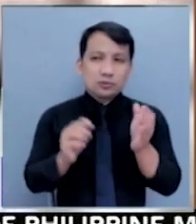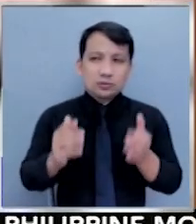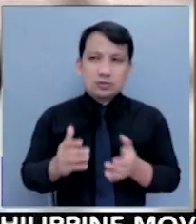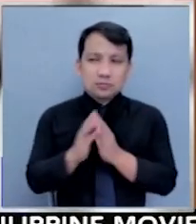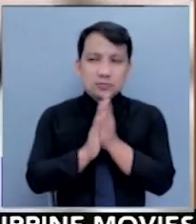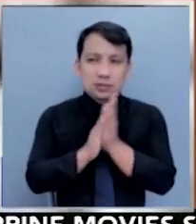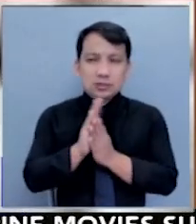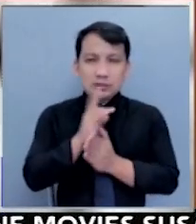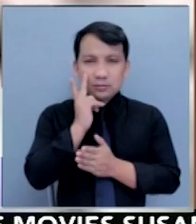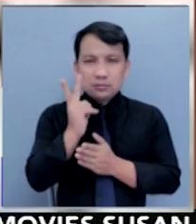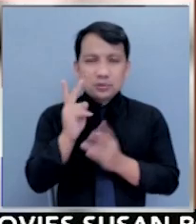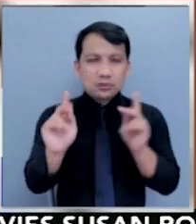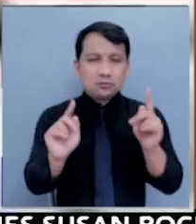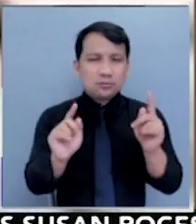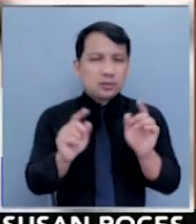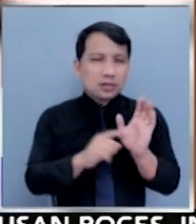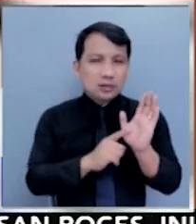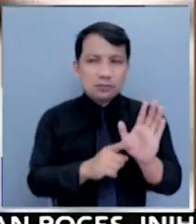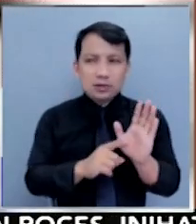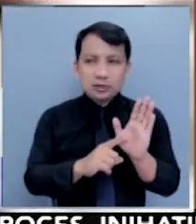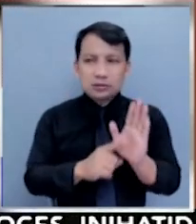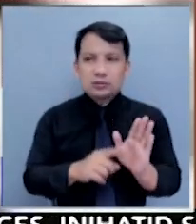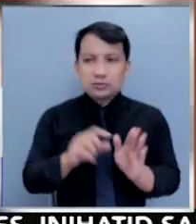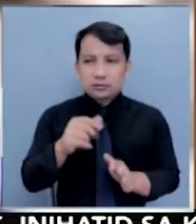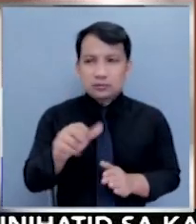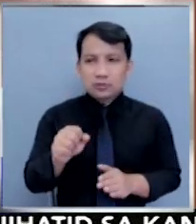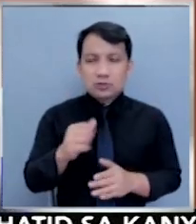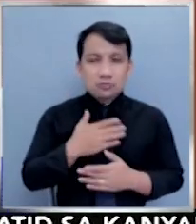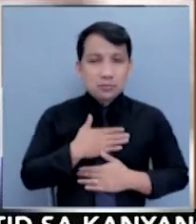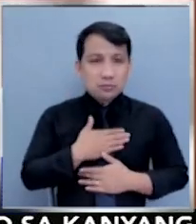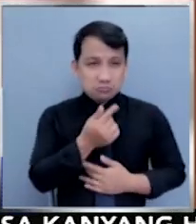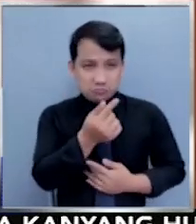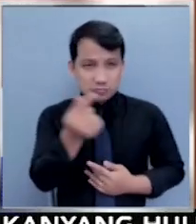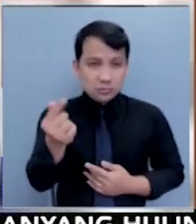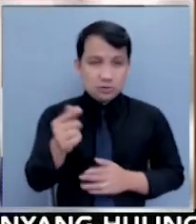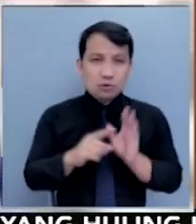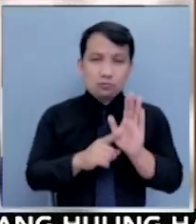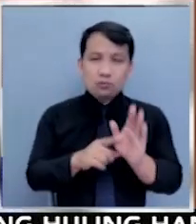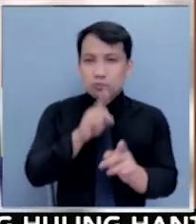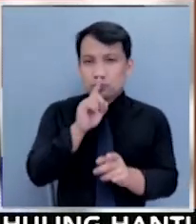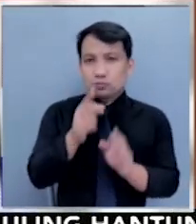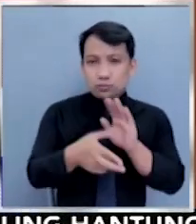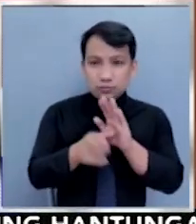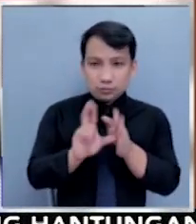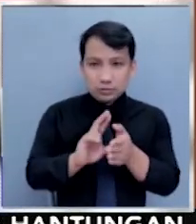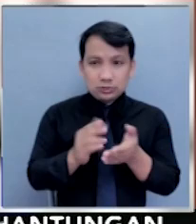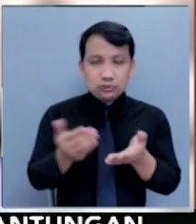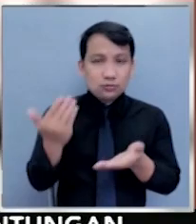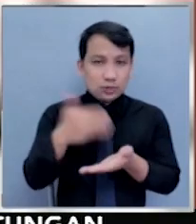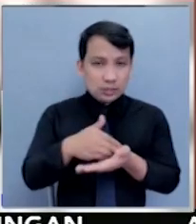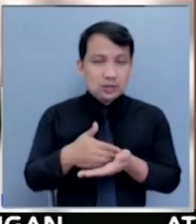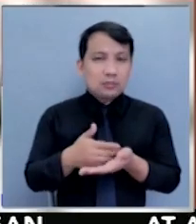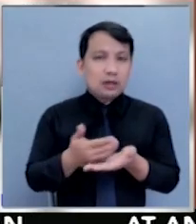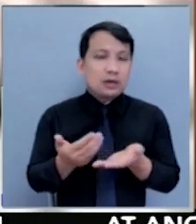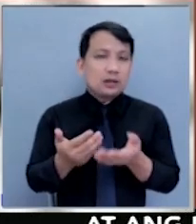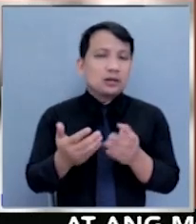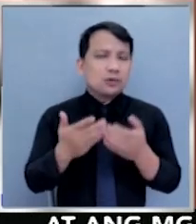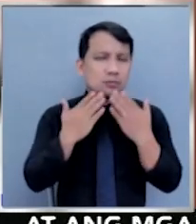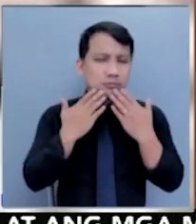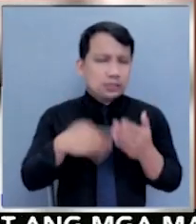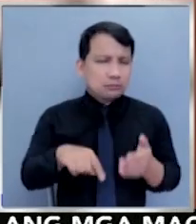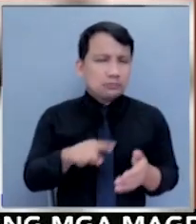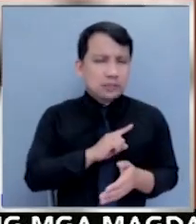various GMA shows. And to our beloved Kapuso artists who are renewing today, we will always be grateful and proud of